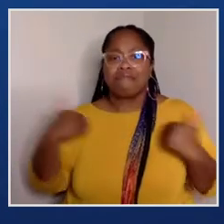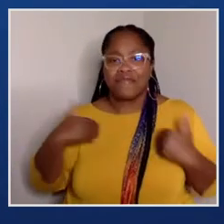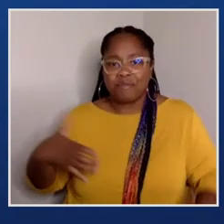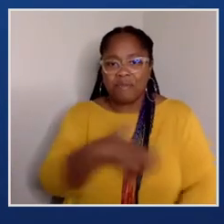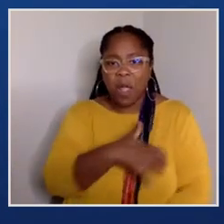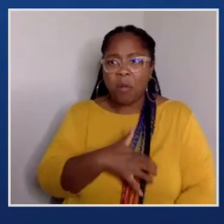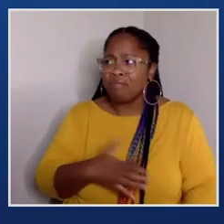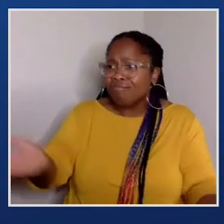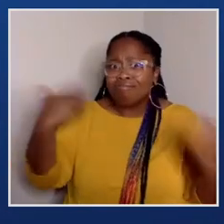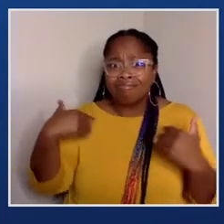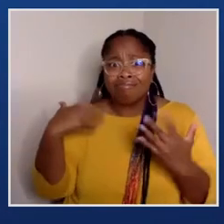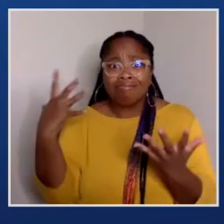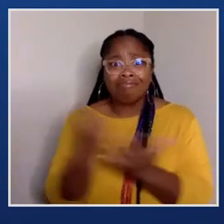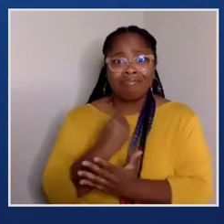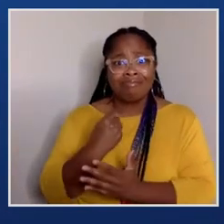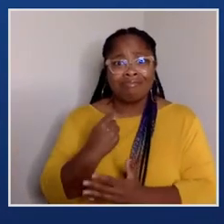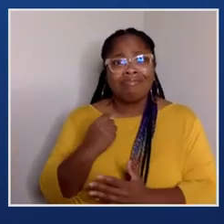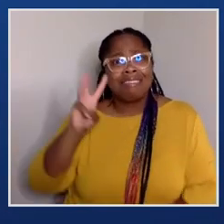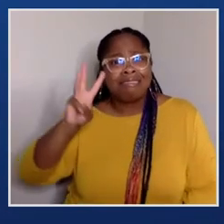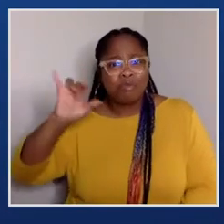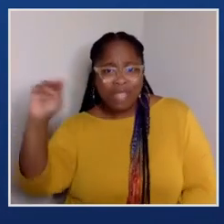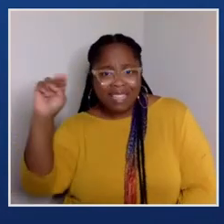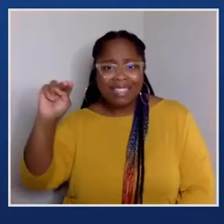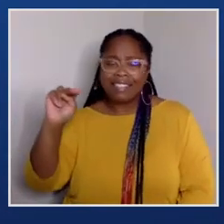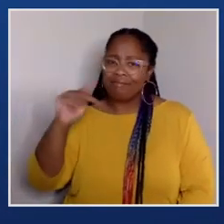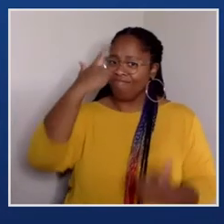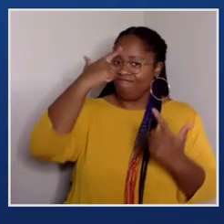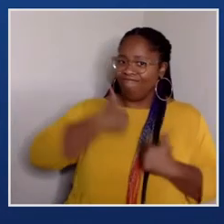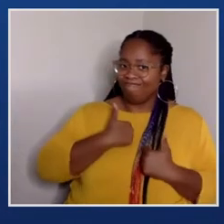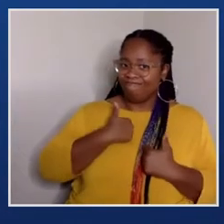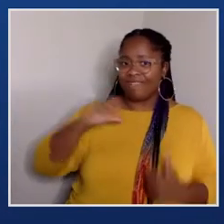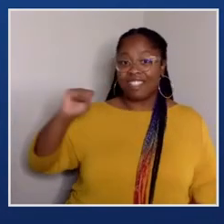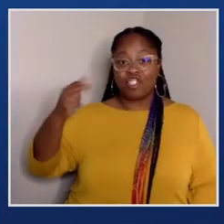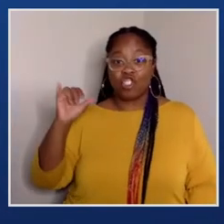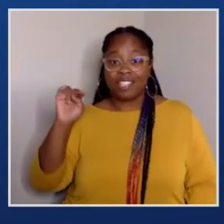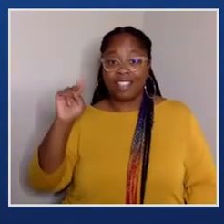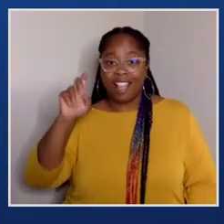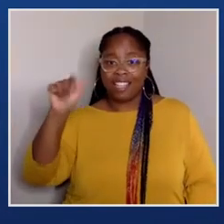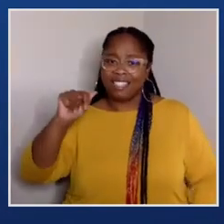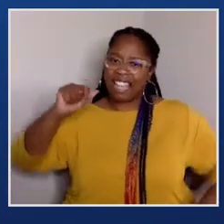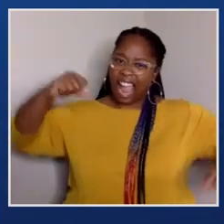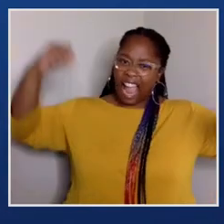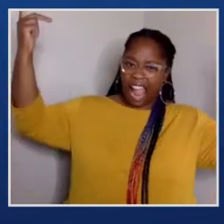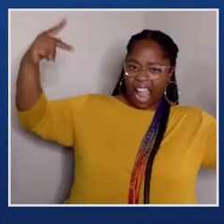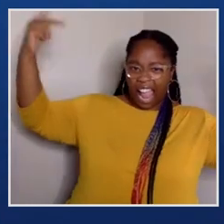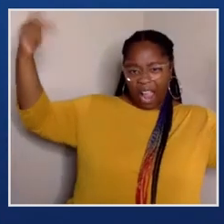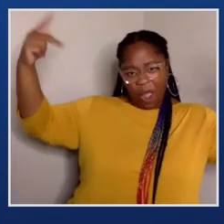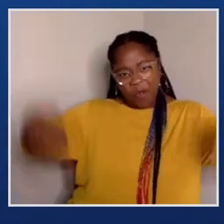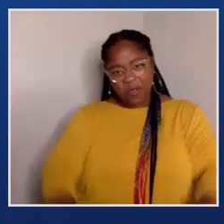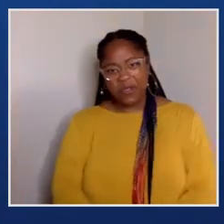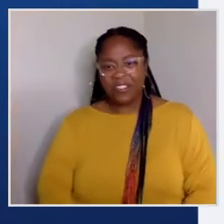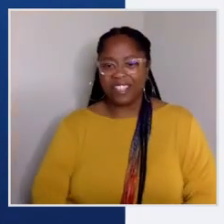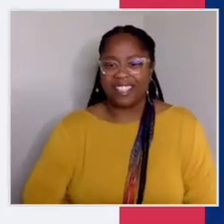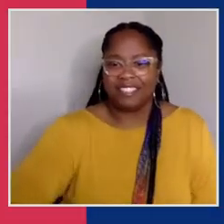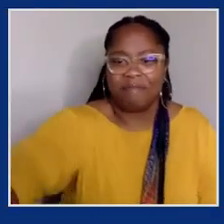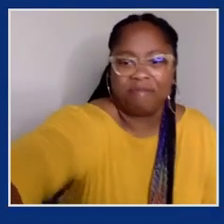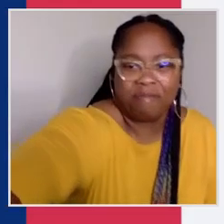W, y'all. Yes. Let's go. It's up to us, the Shindellas. We out of here.